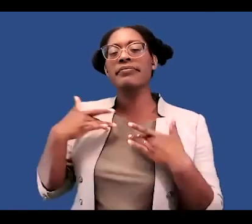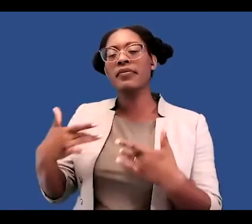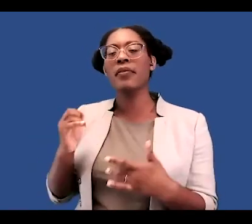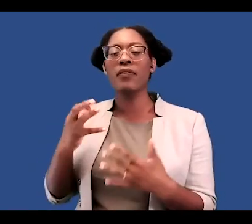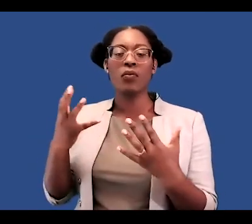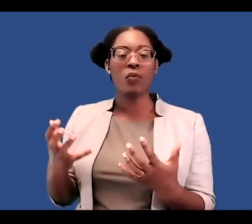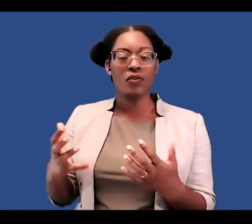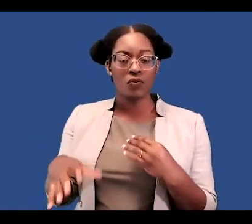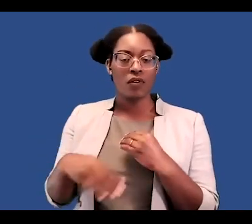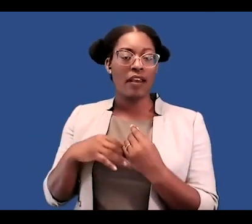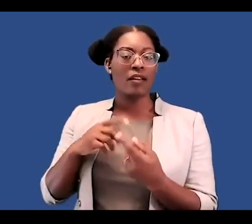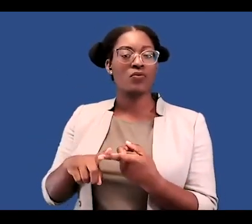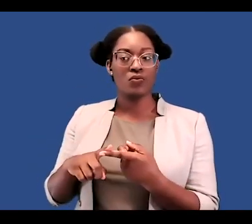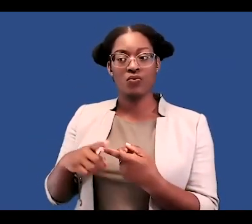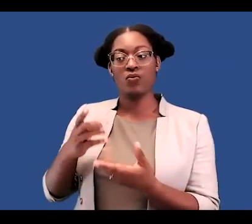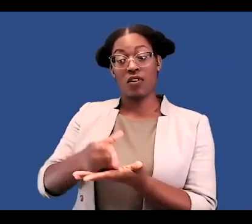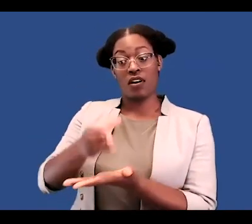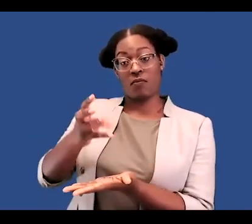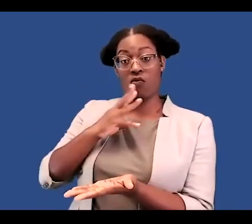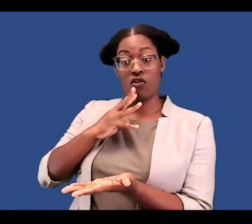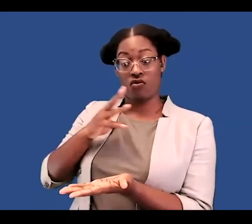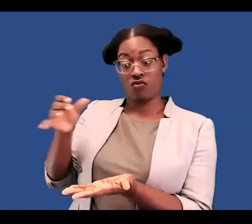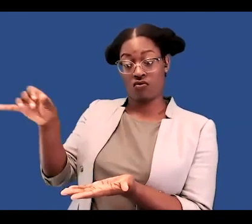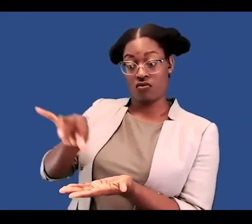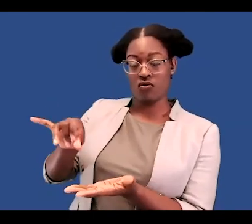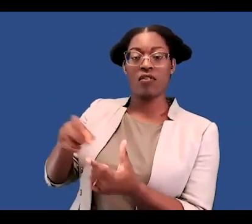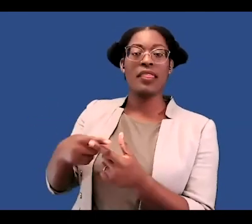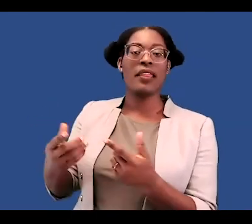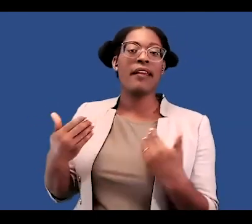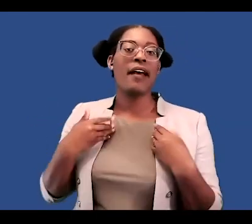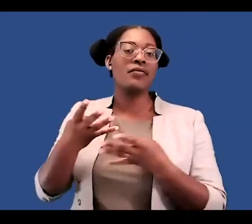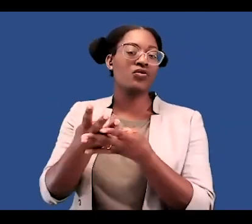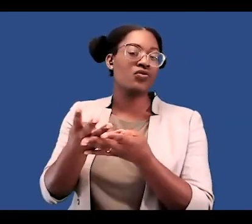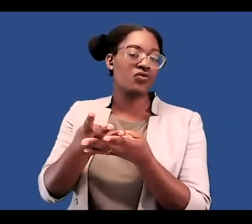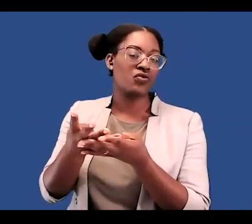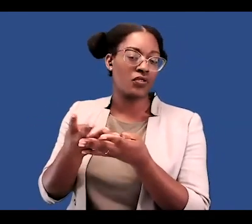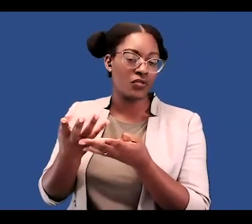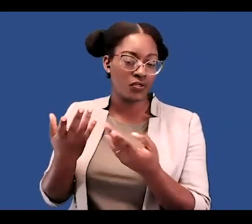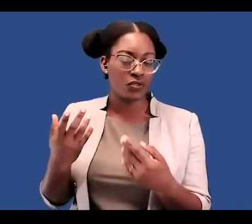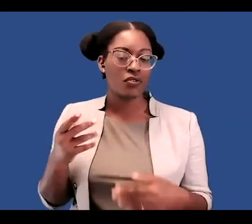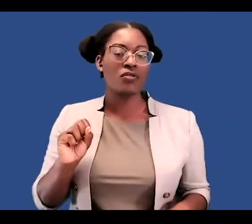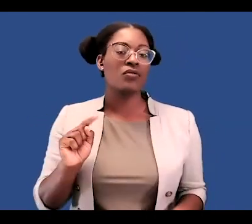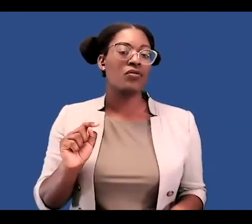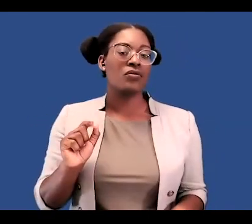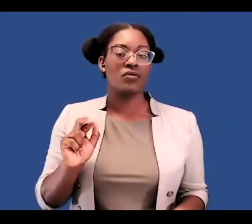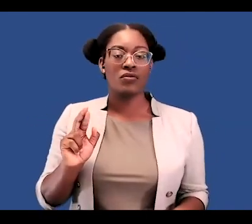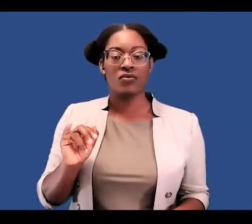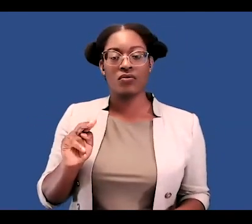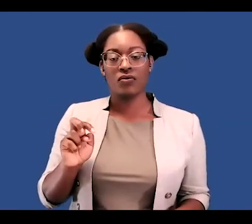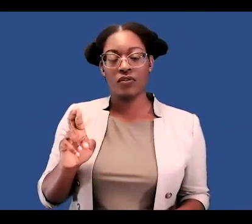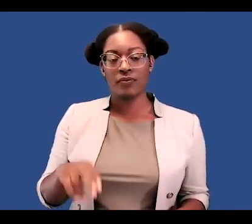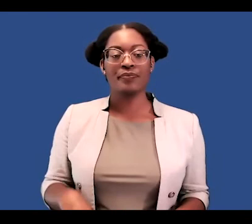and strain it off, like, you know, in a colander, this typically will take at least maybe 15 to 20 minutes to start to get some flavor from it.